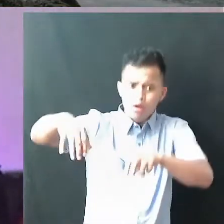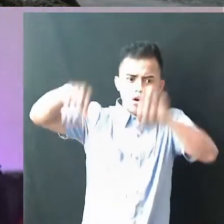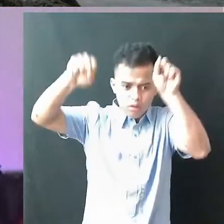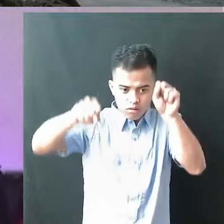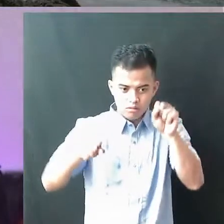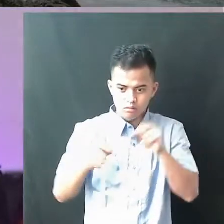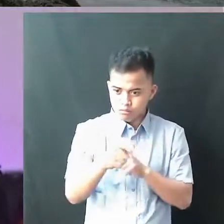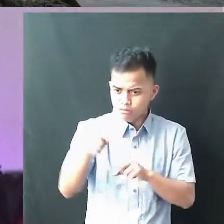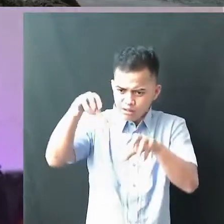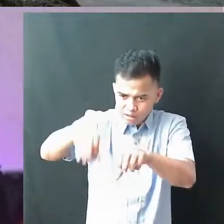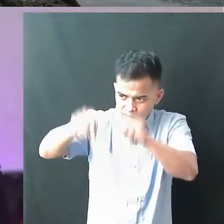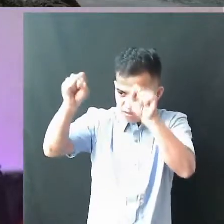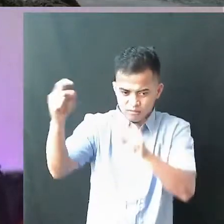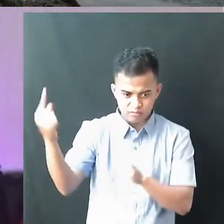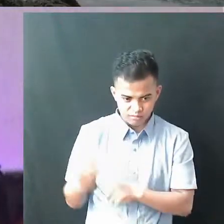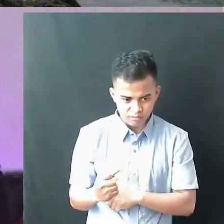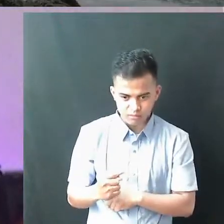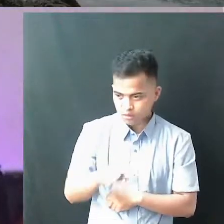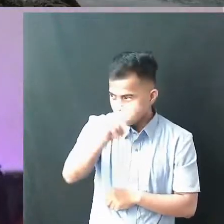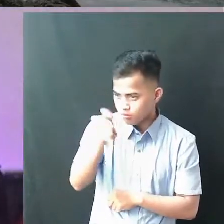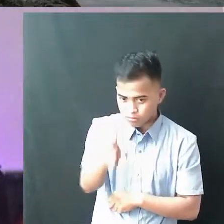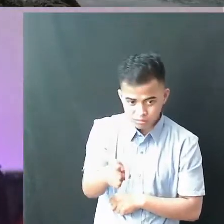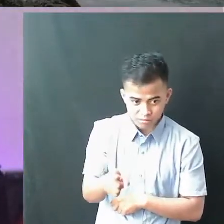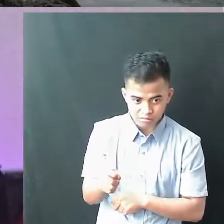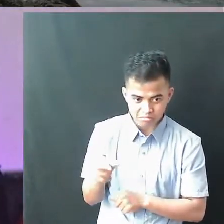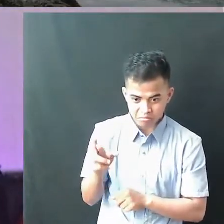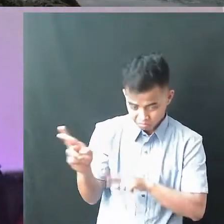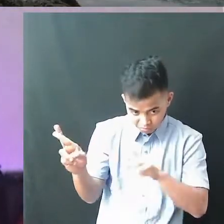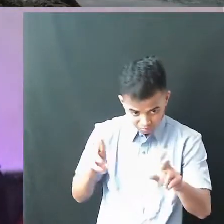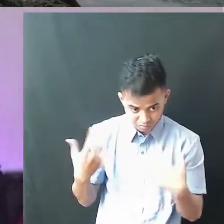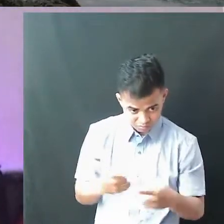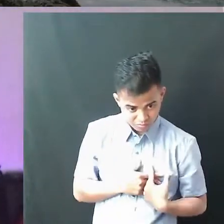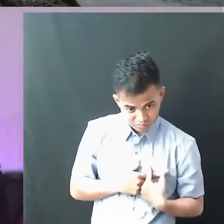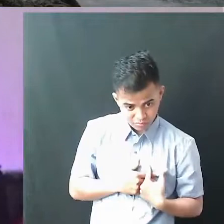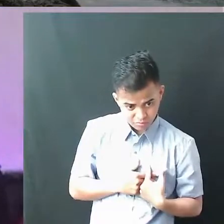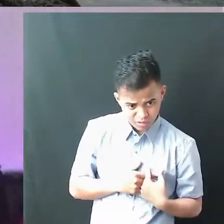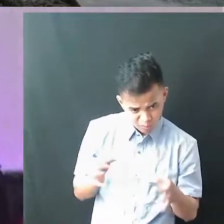ready? Are you holding fast to that which is good